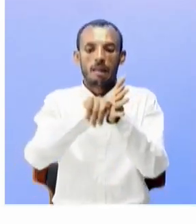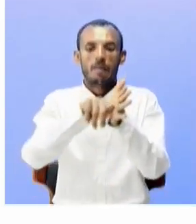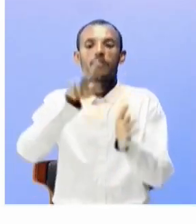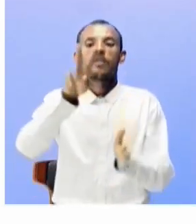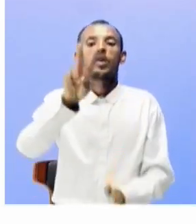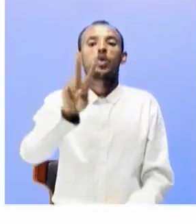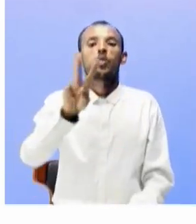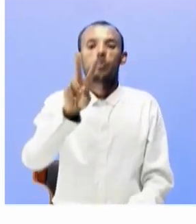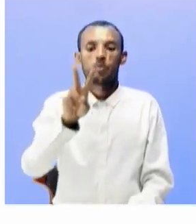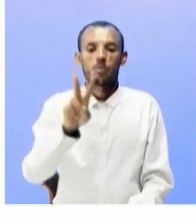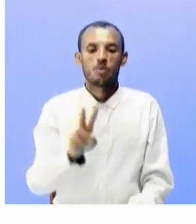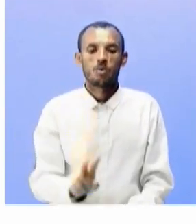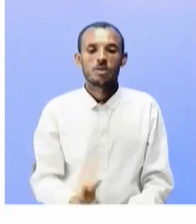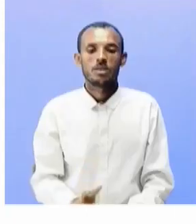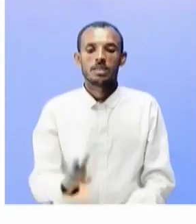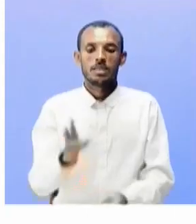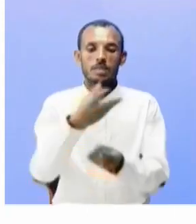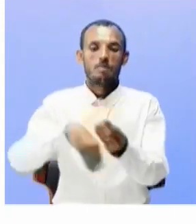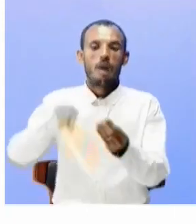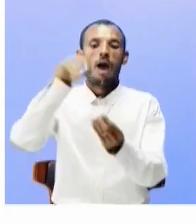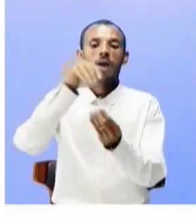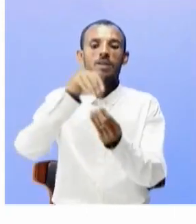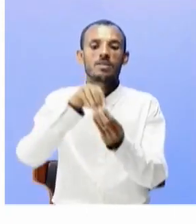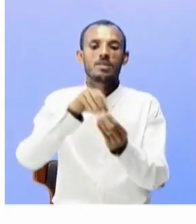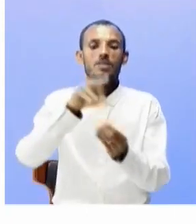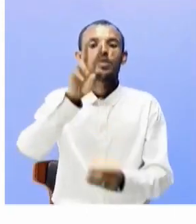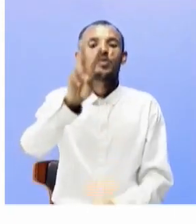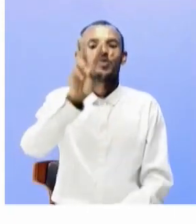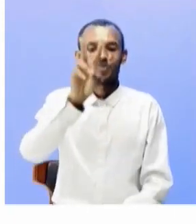-2 plus 2.